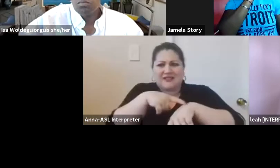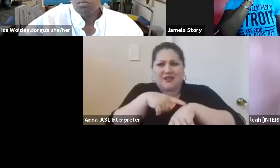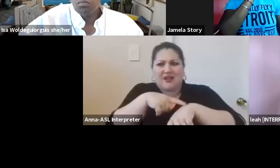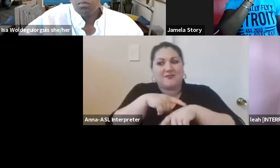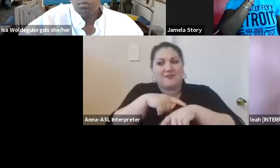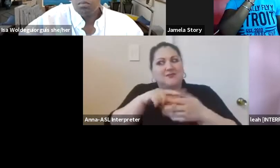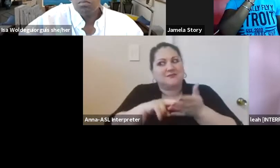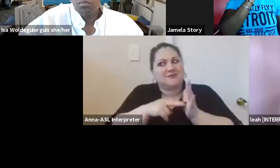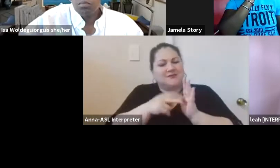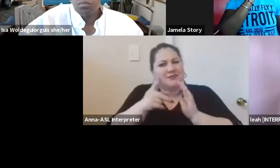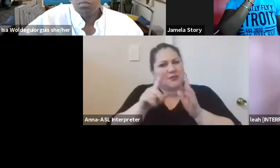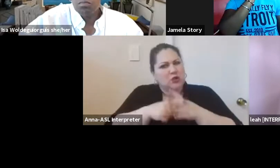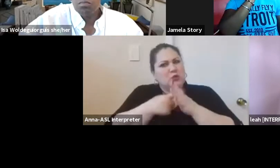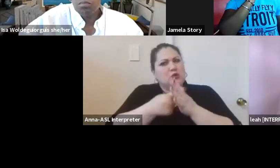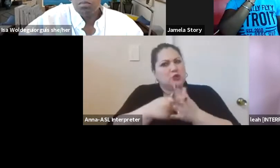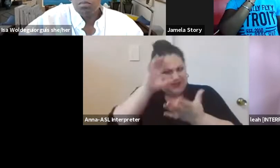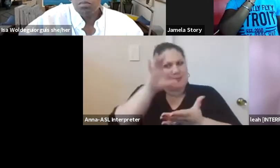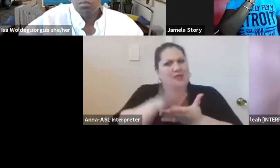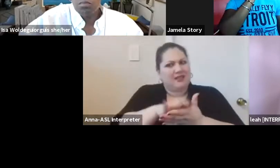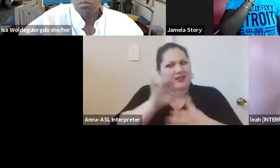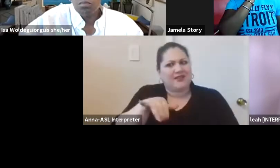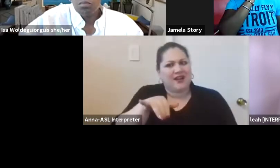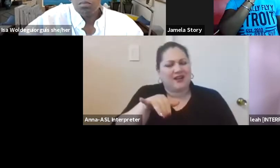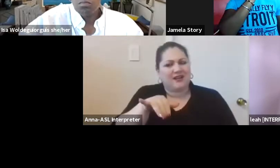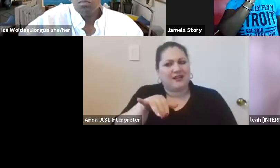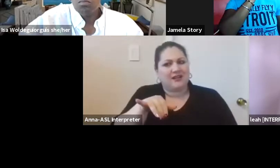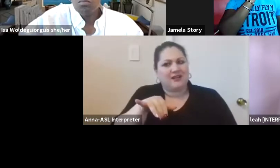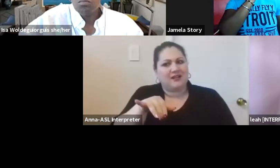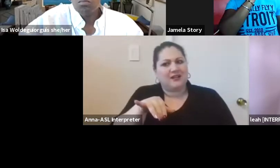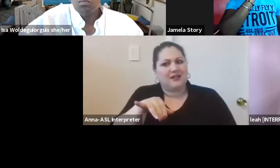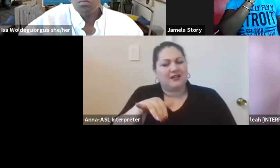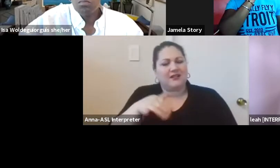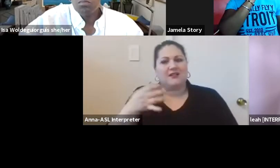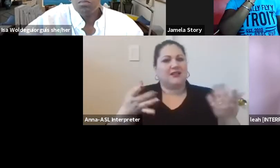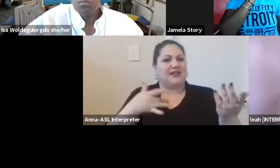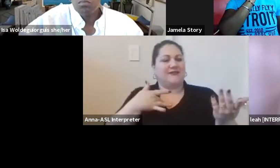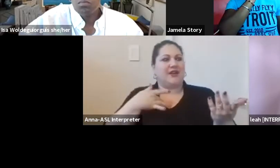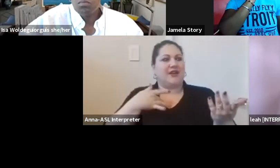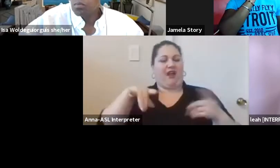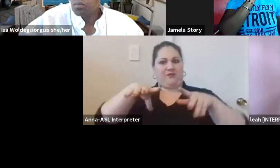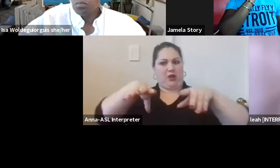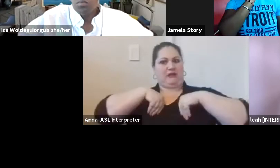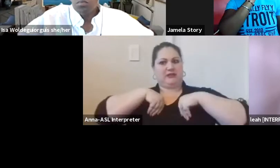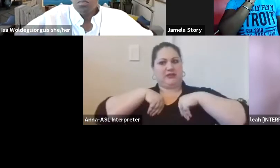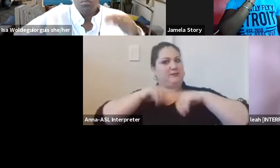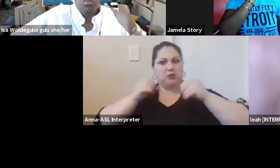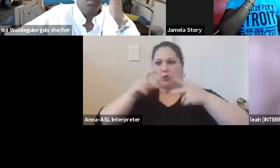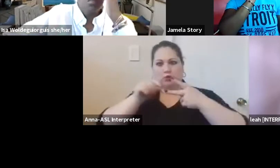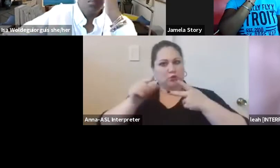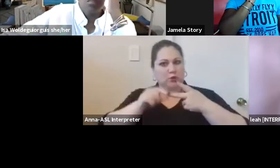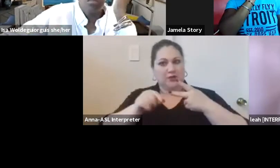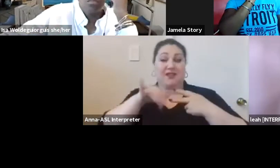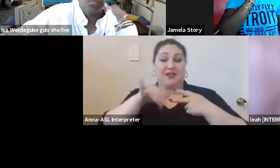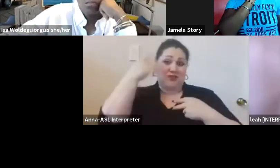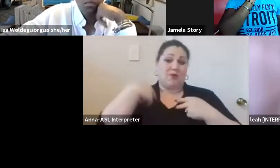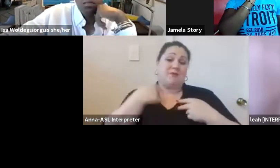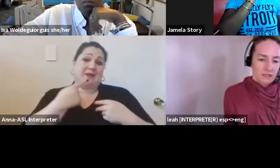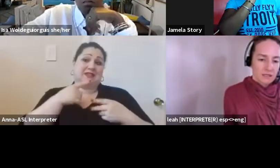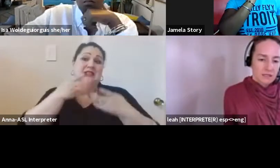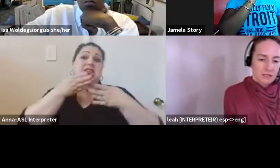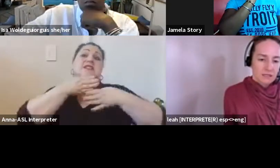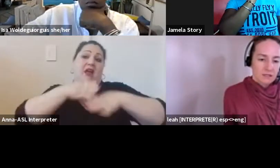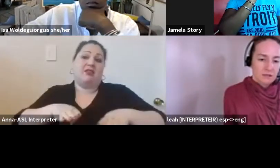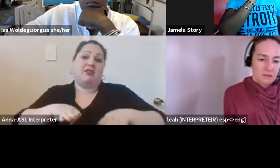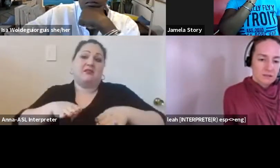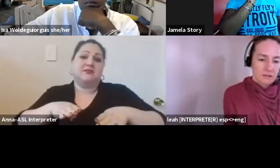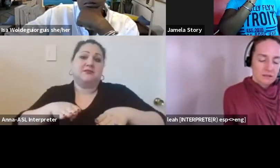it. Or learn you had to accept it because you have no choice. And that's why I put silence, because I felt as I was